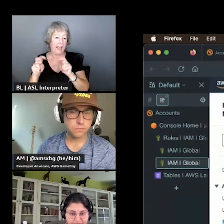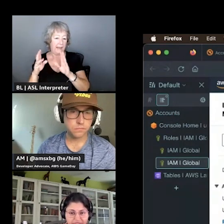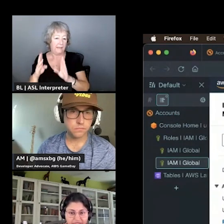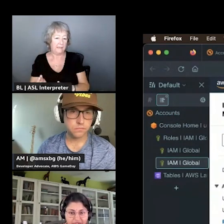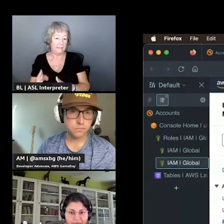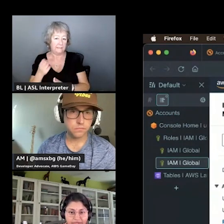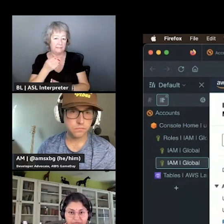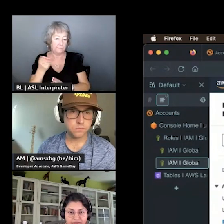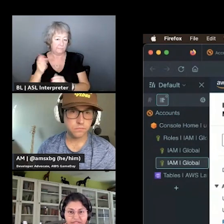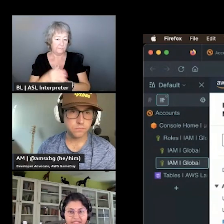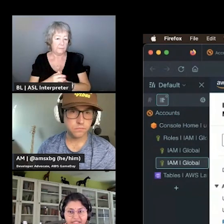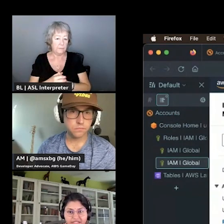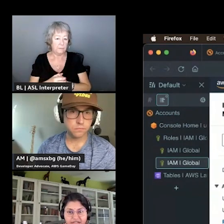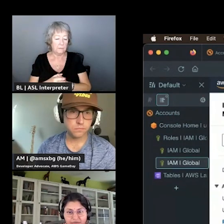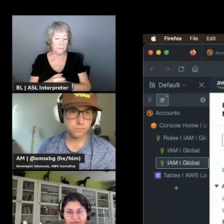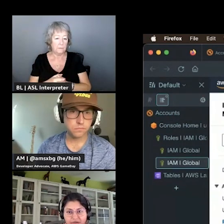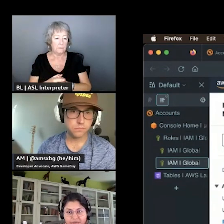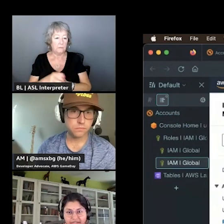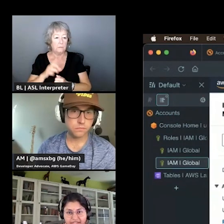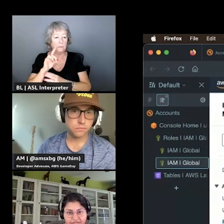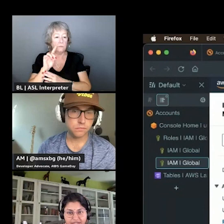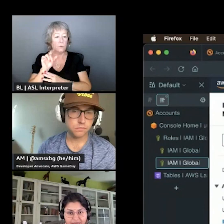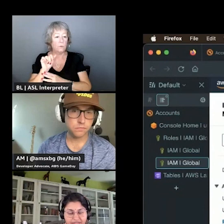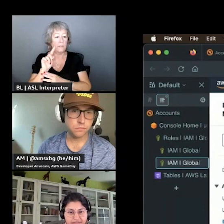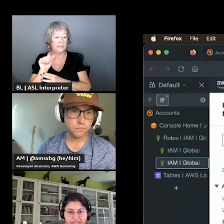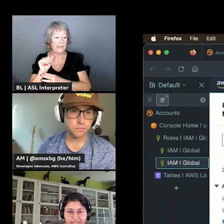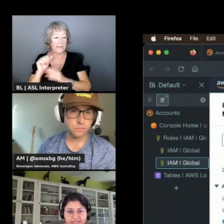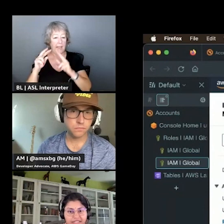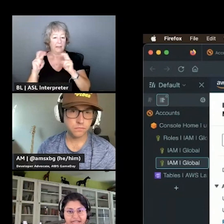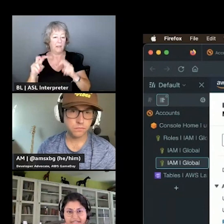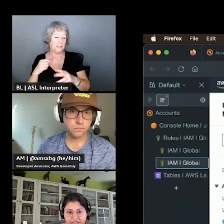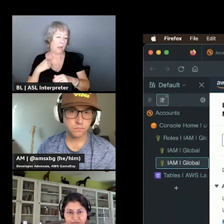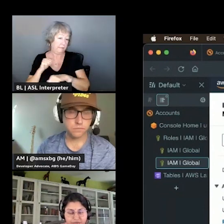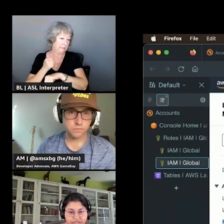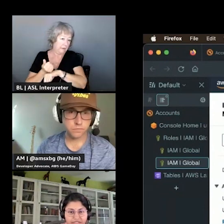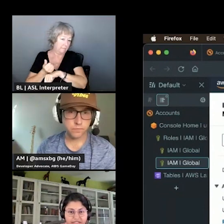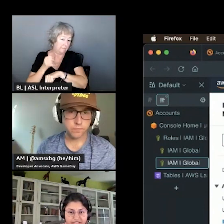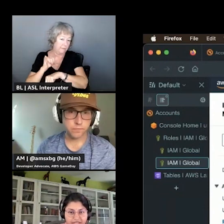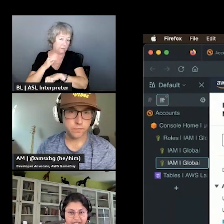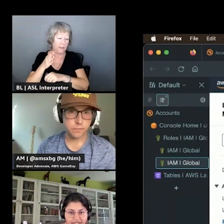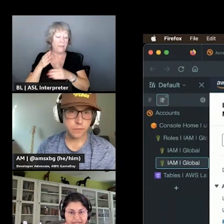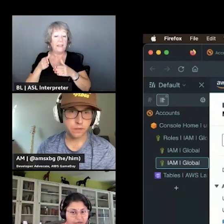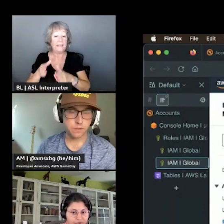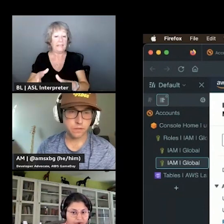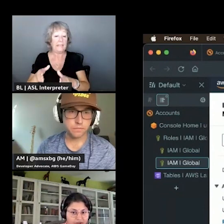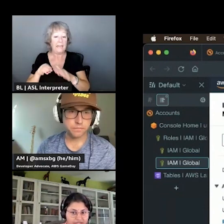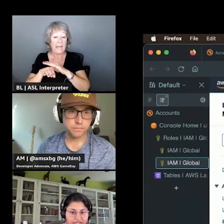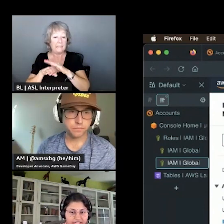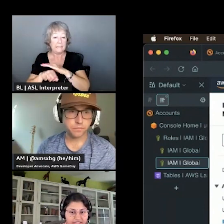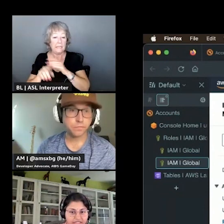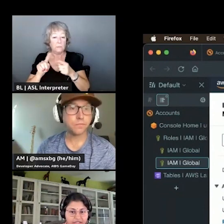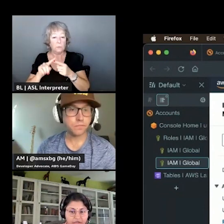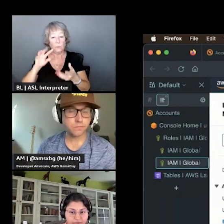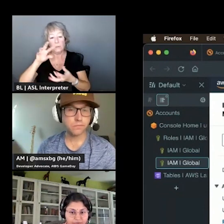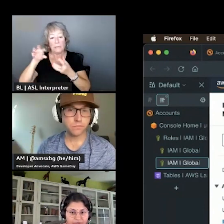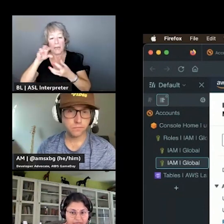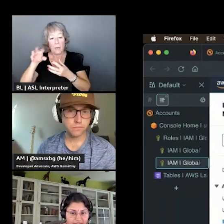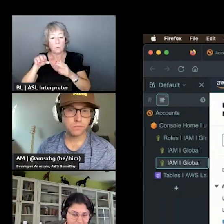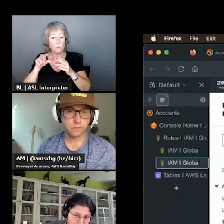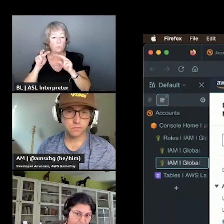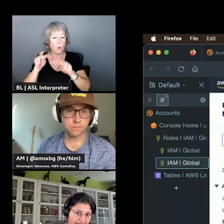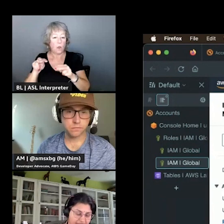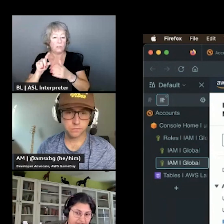engineer role. Okay, so the data engineer role, how I have set up is they need access to the Athena, CloudWatch, and the